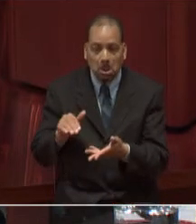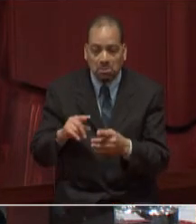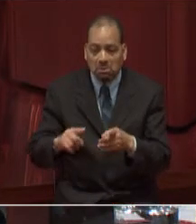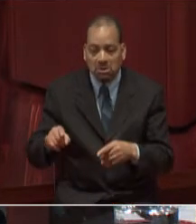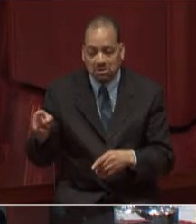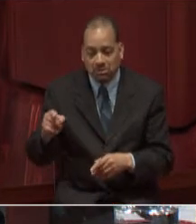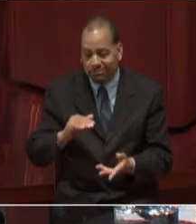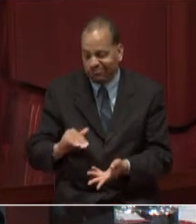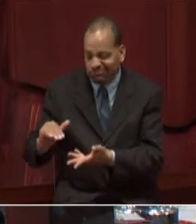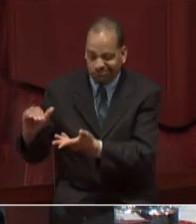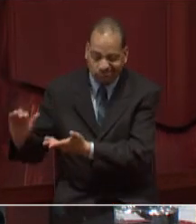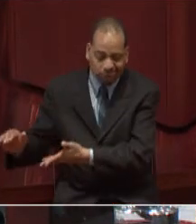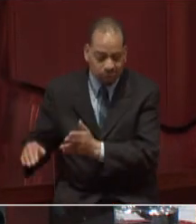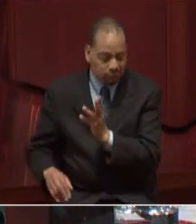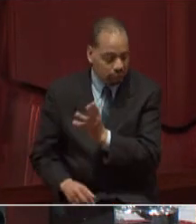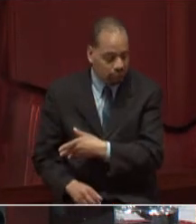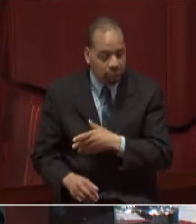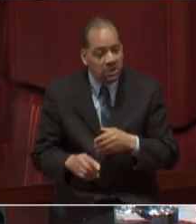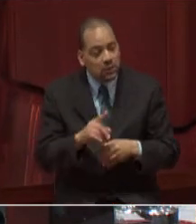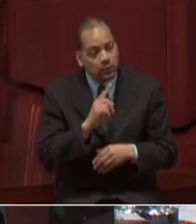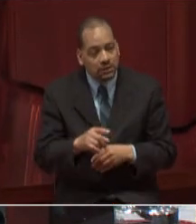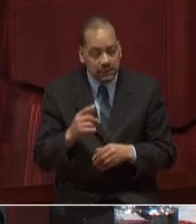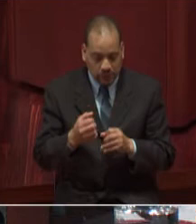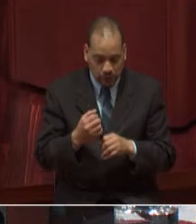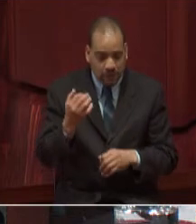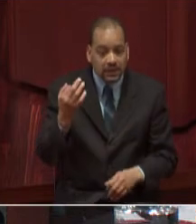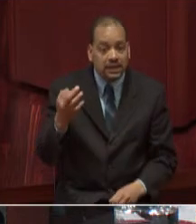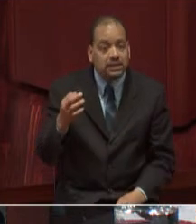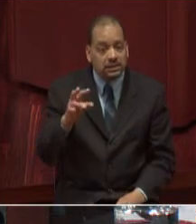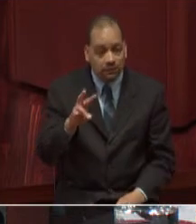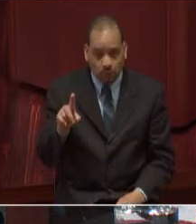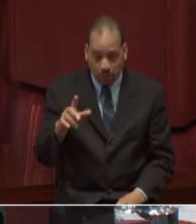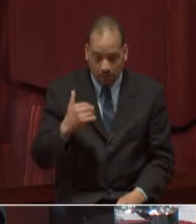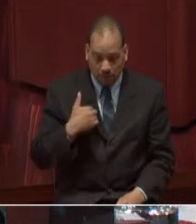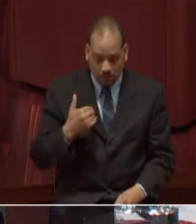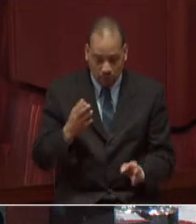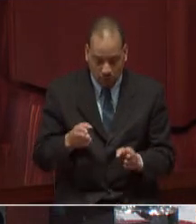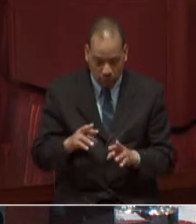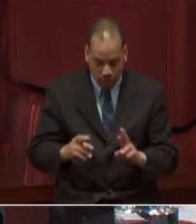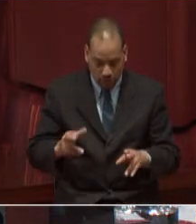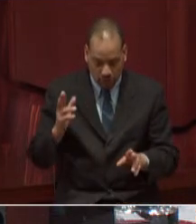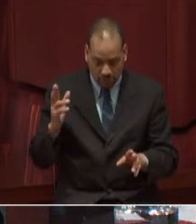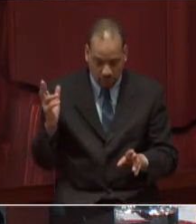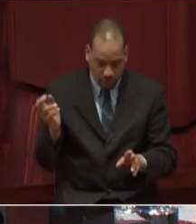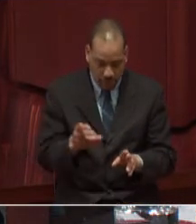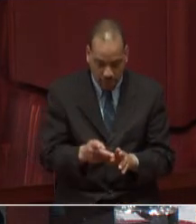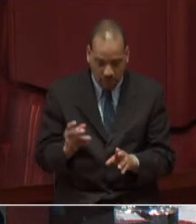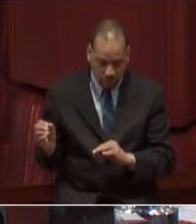into limbo. In 1971, however, when I was preparing to come back to the White